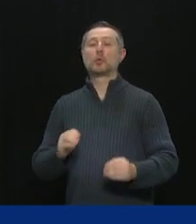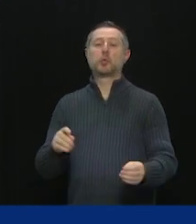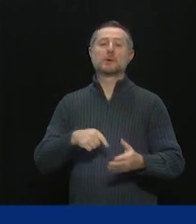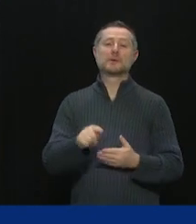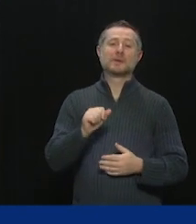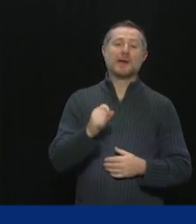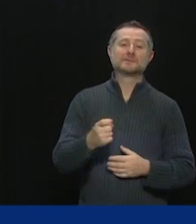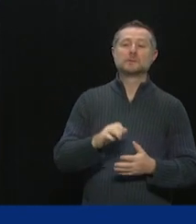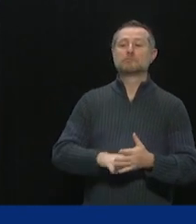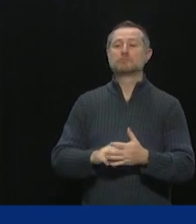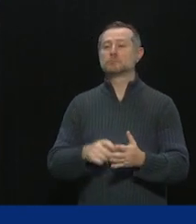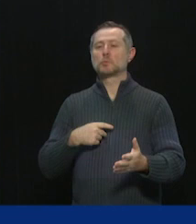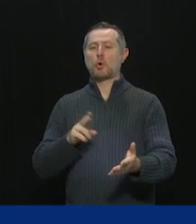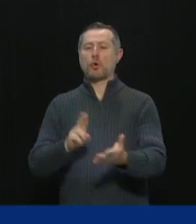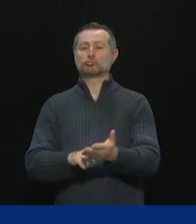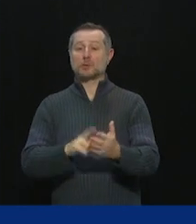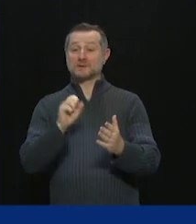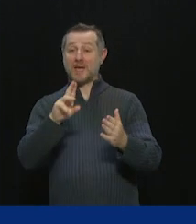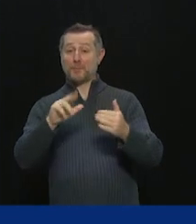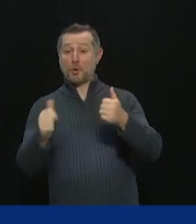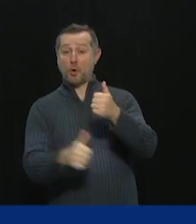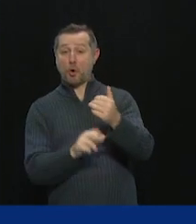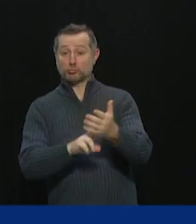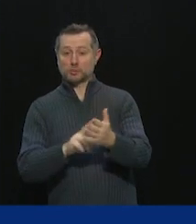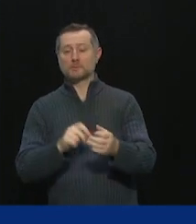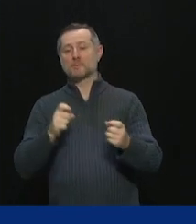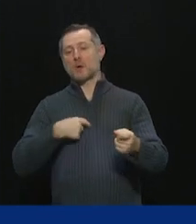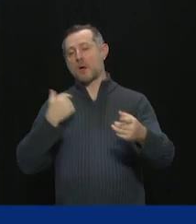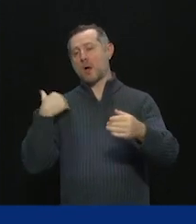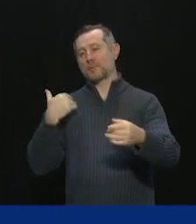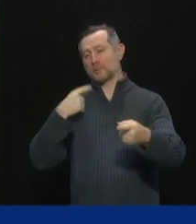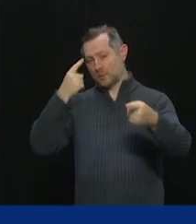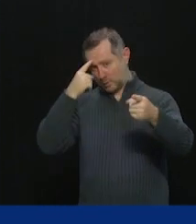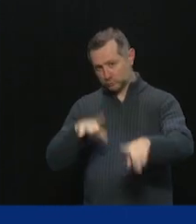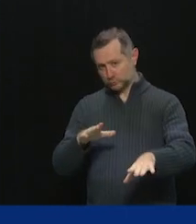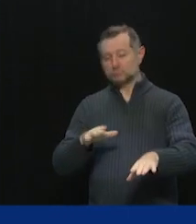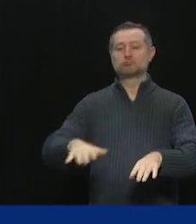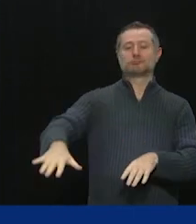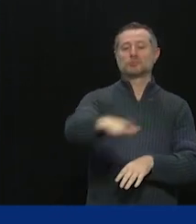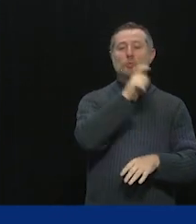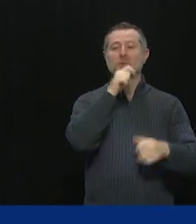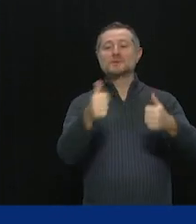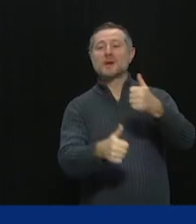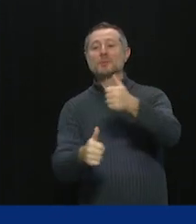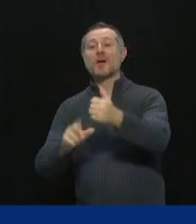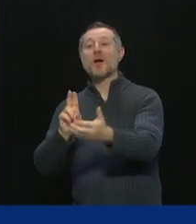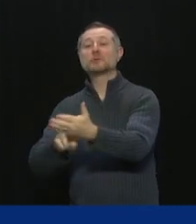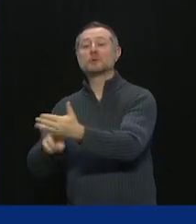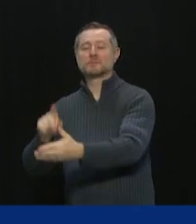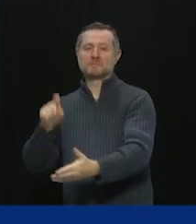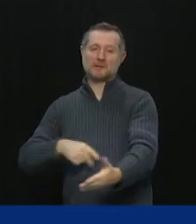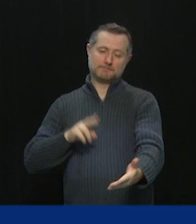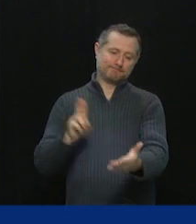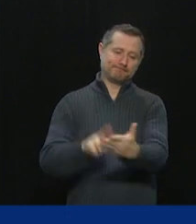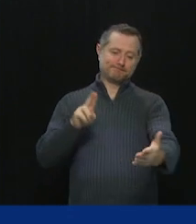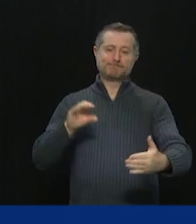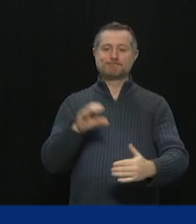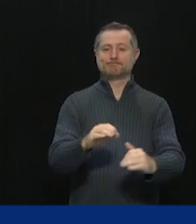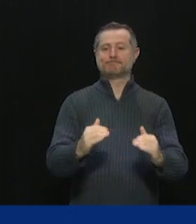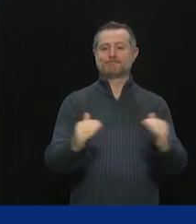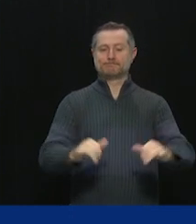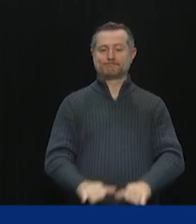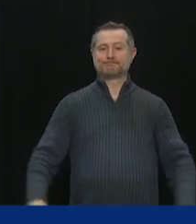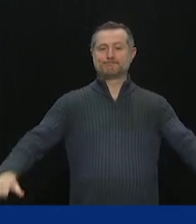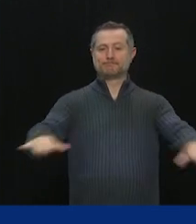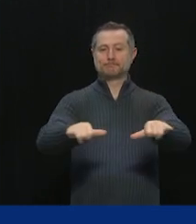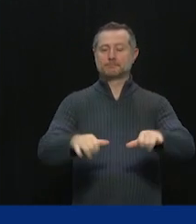in this, being held responsible for what happens with the subcontractors. So I'm making sure we sign that into law as well. Want to